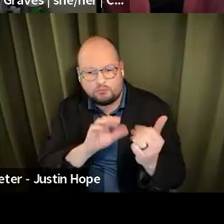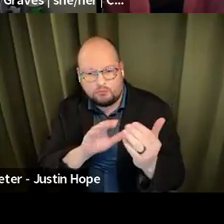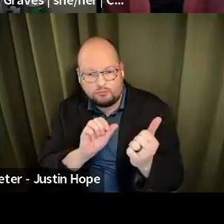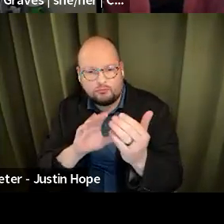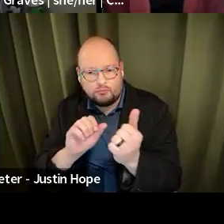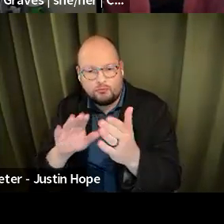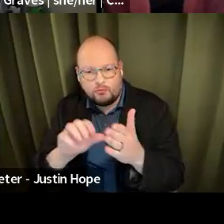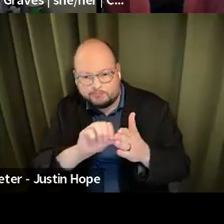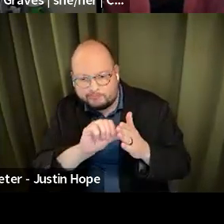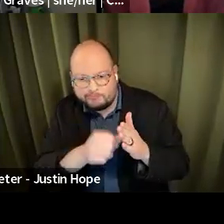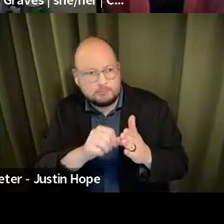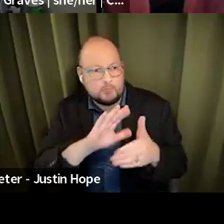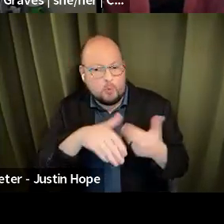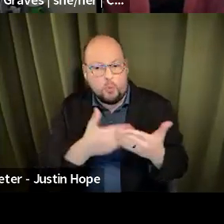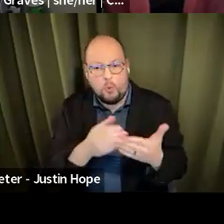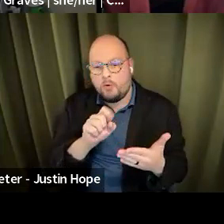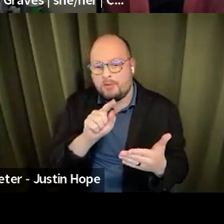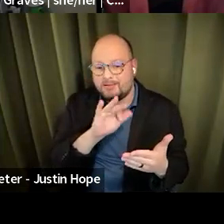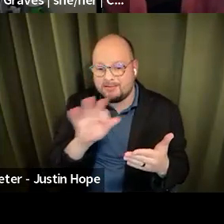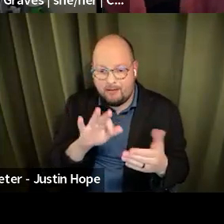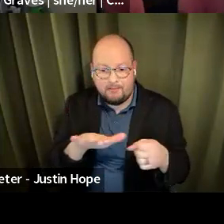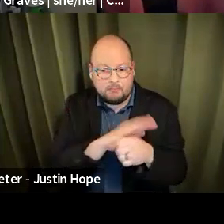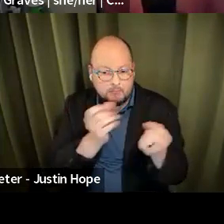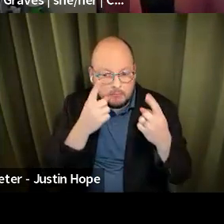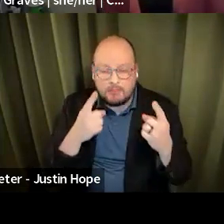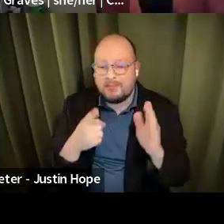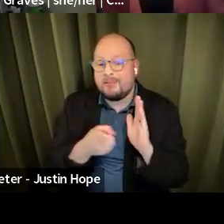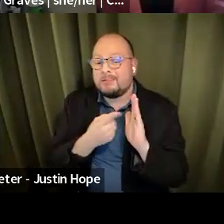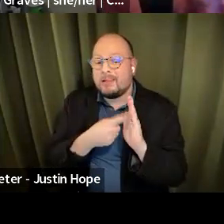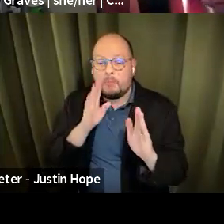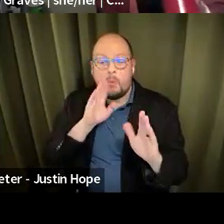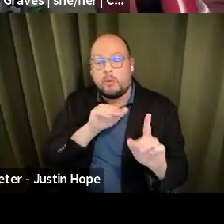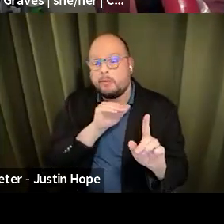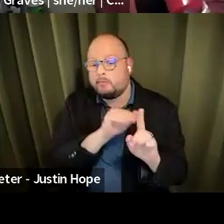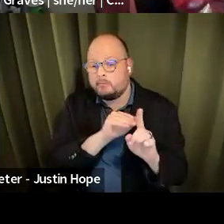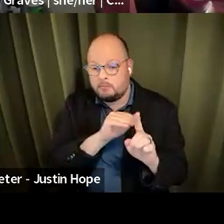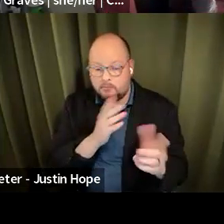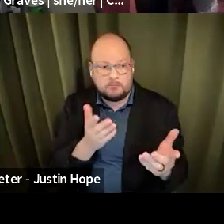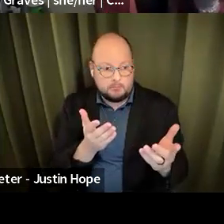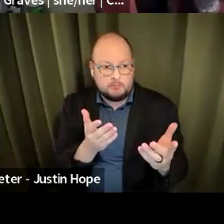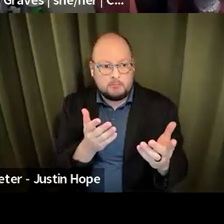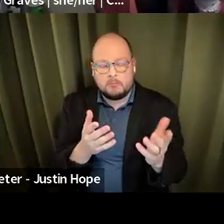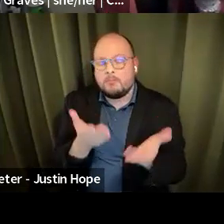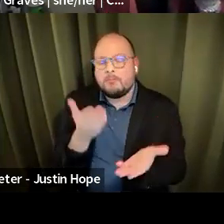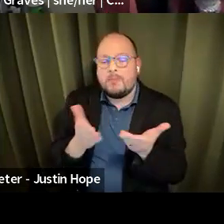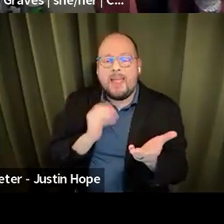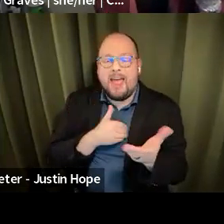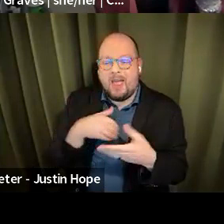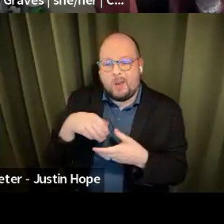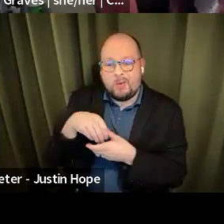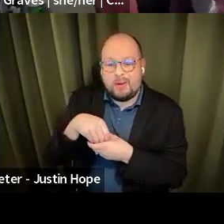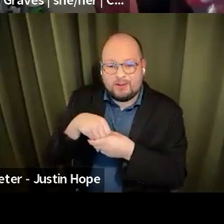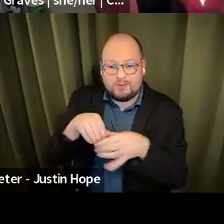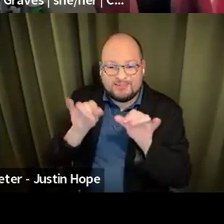message? Do we have reminders every once in a while? Is it over our internal TV systems or something like that that will be,